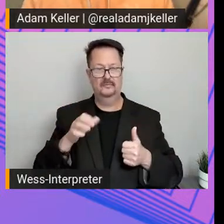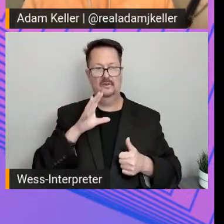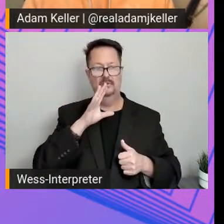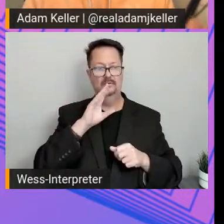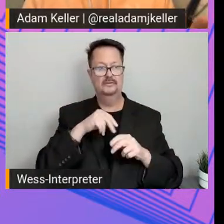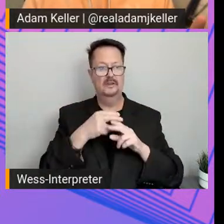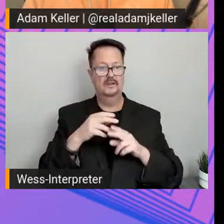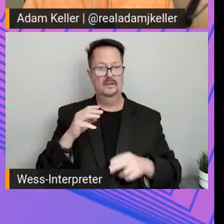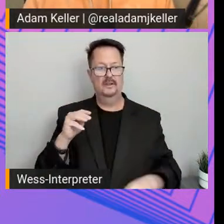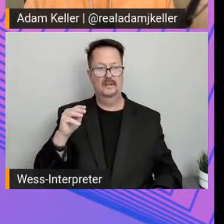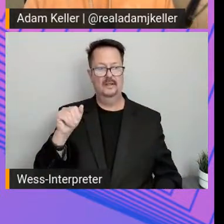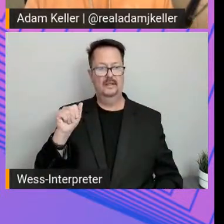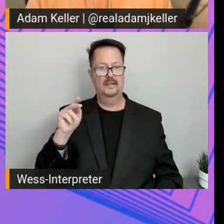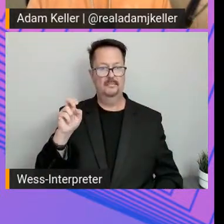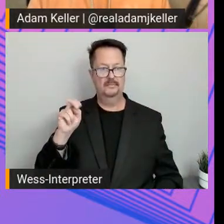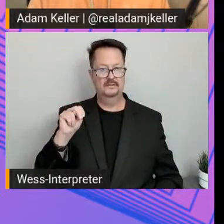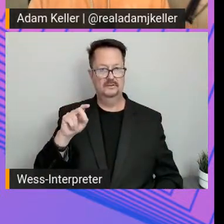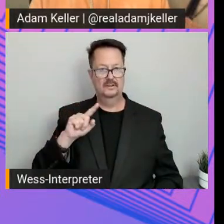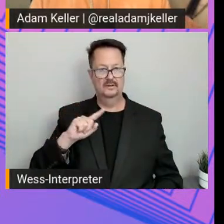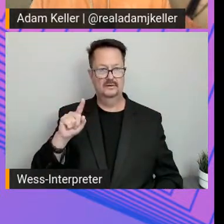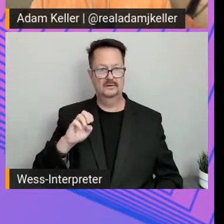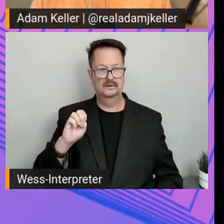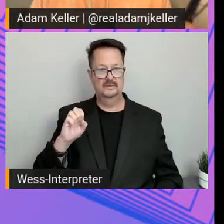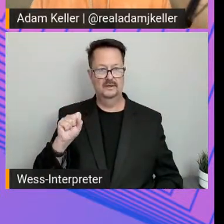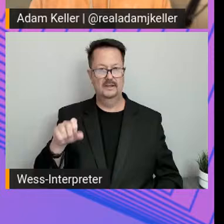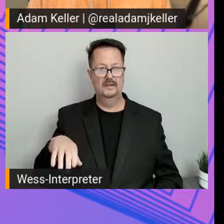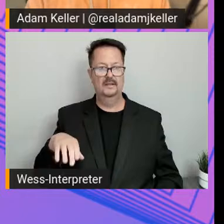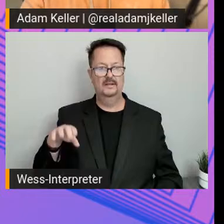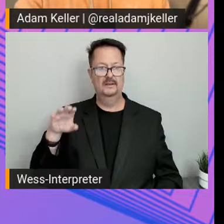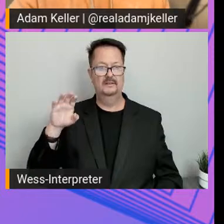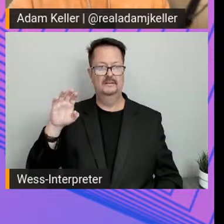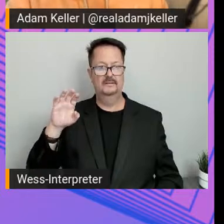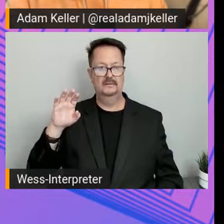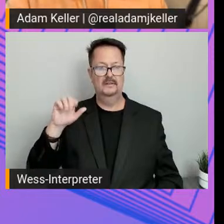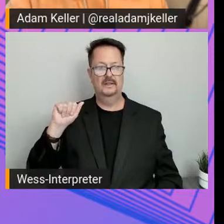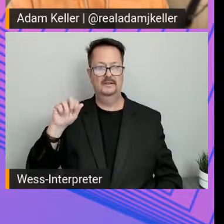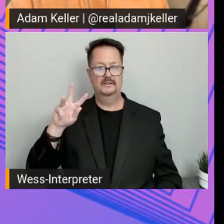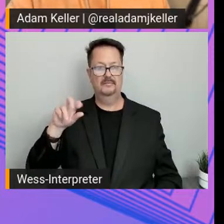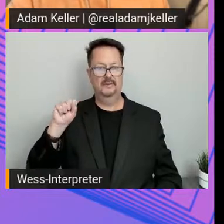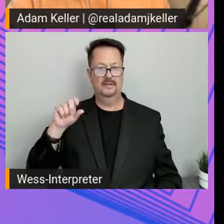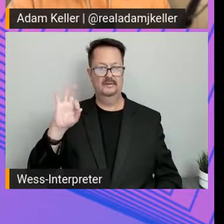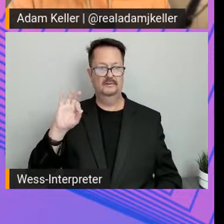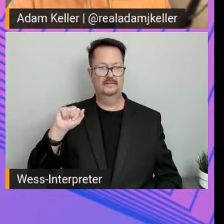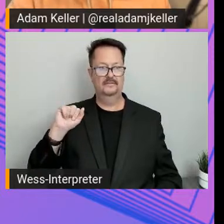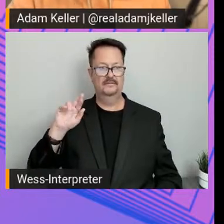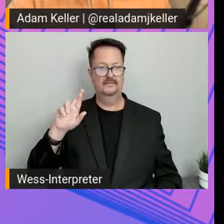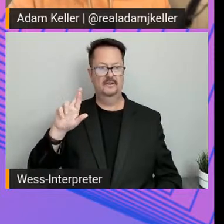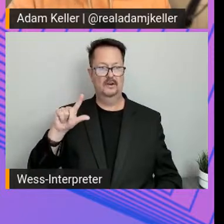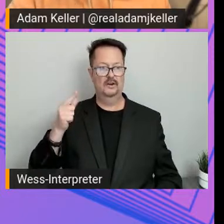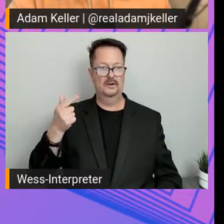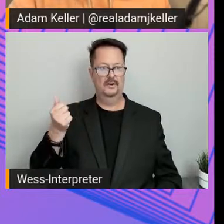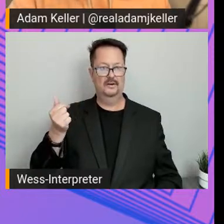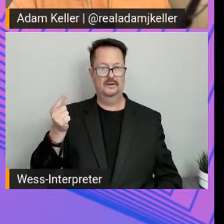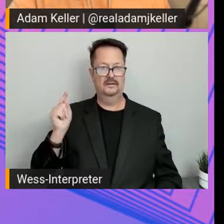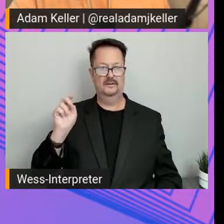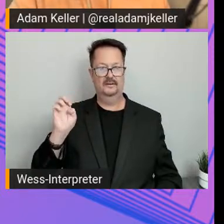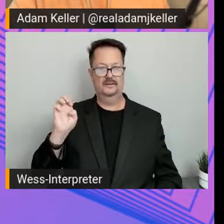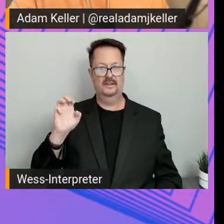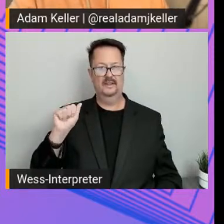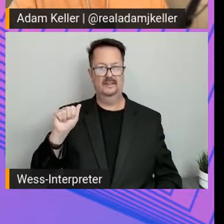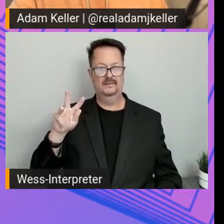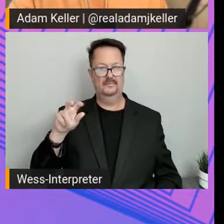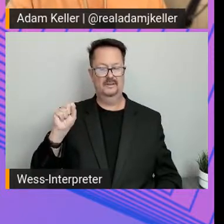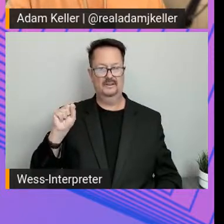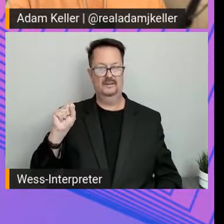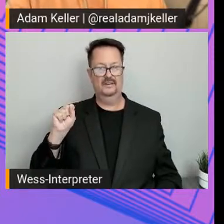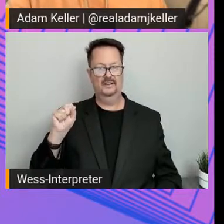Amazon ECS, AWS Fargate, as well as AWS App Runner. Although, truth be told, I don't need to do a